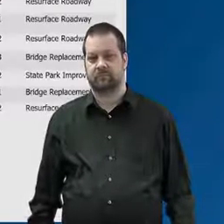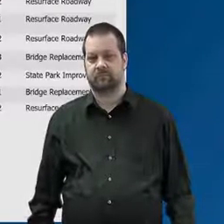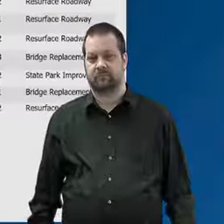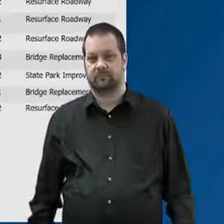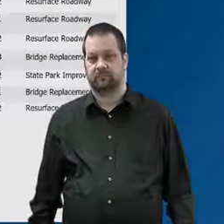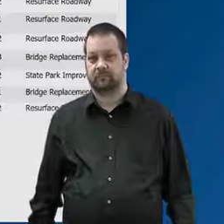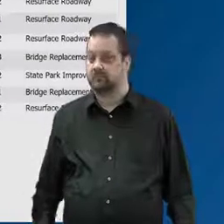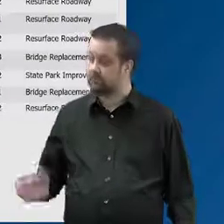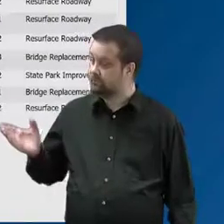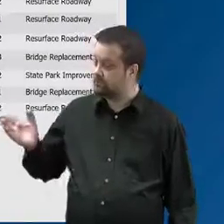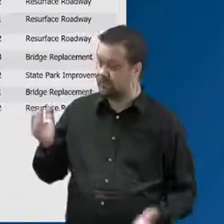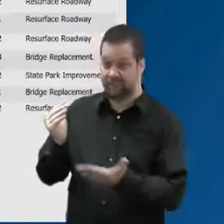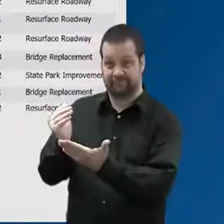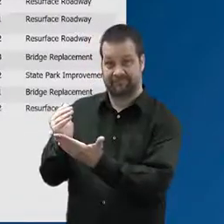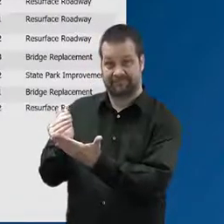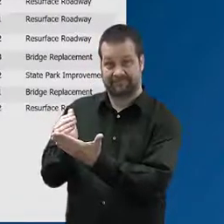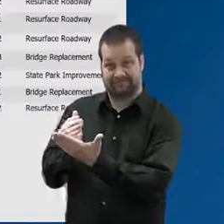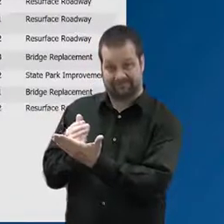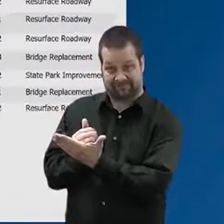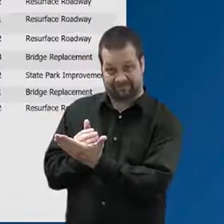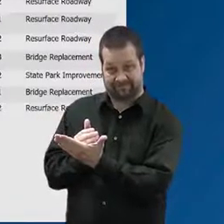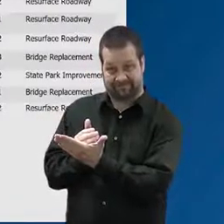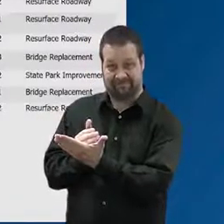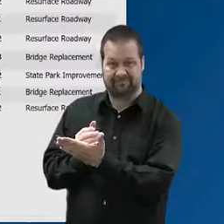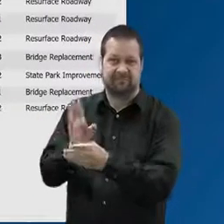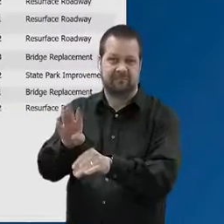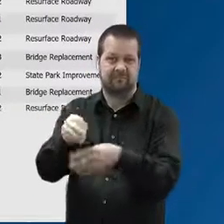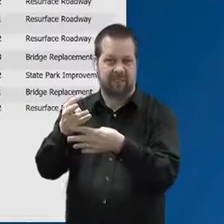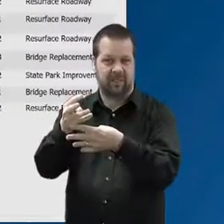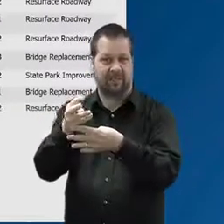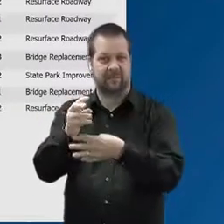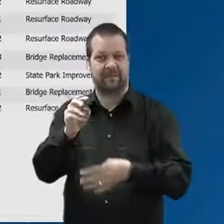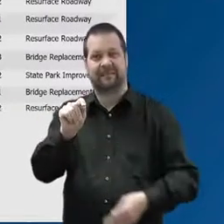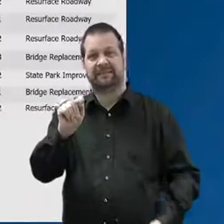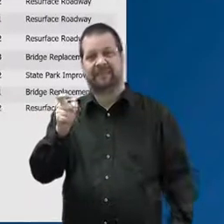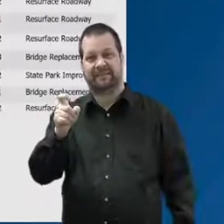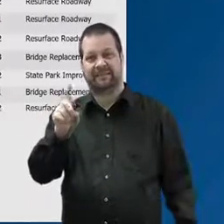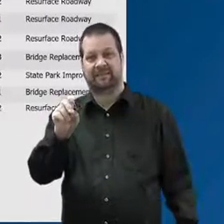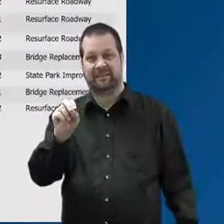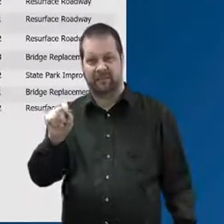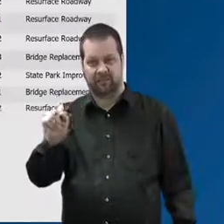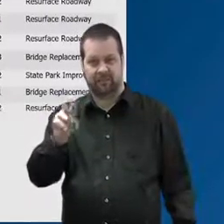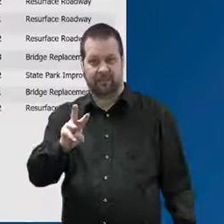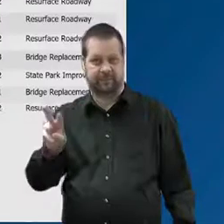A list of these projects for Kerr County can also be found on the TxDOT website.